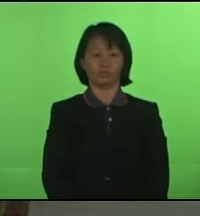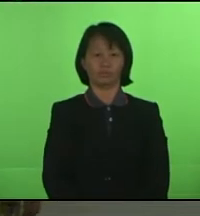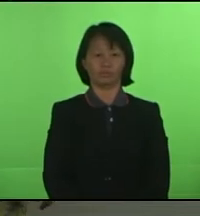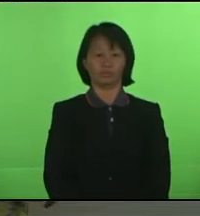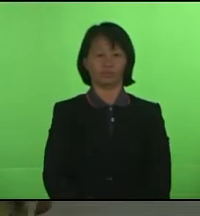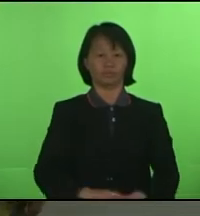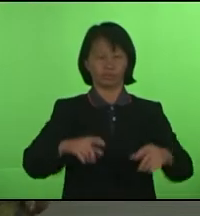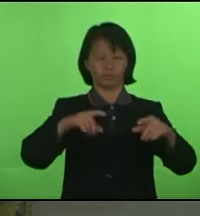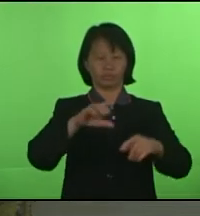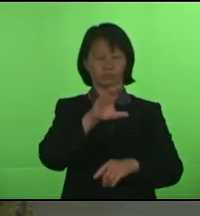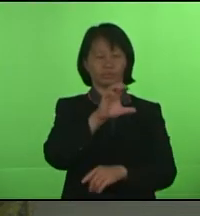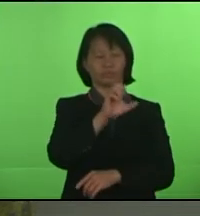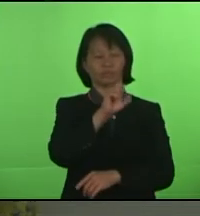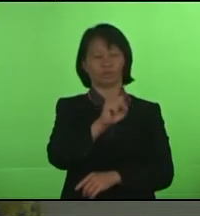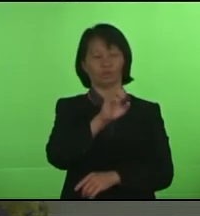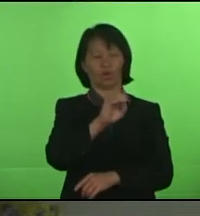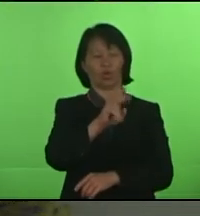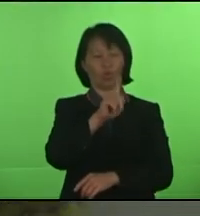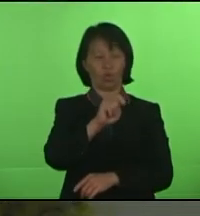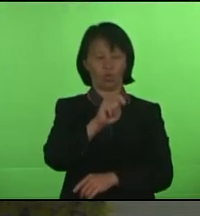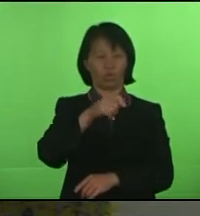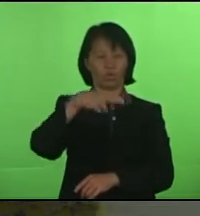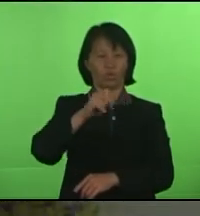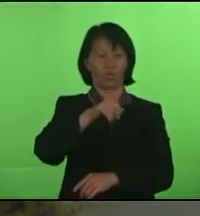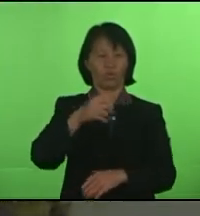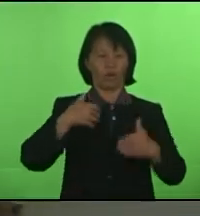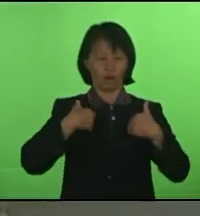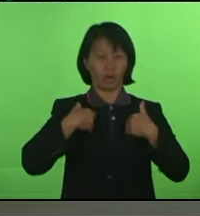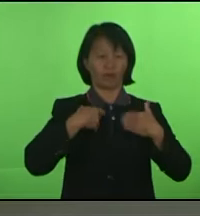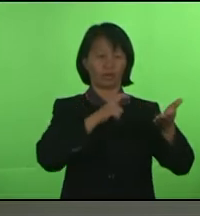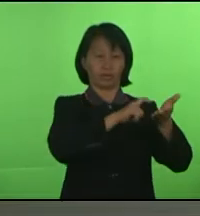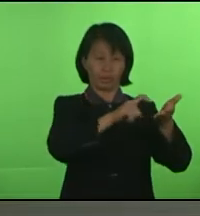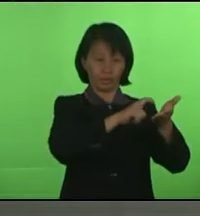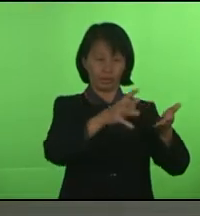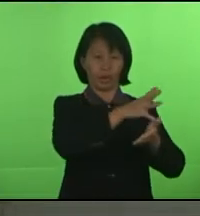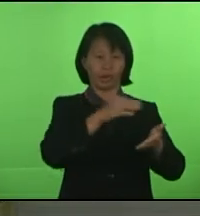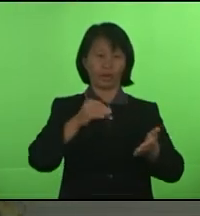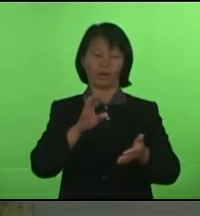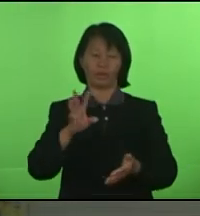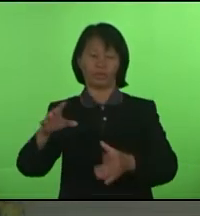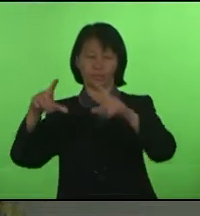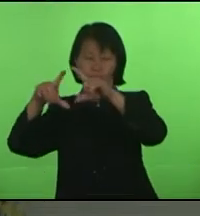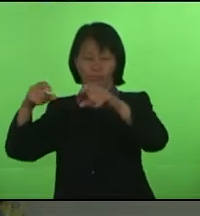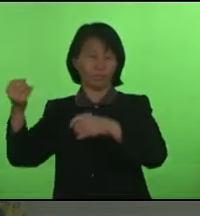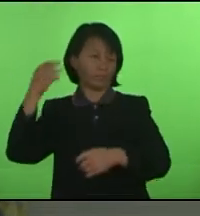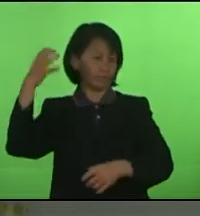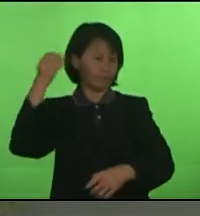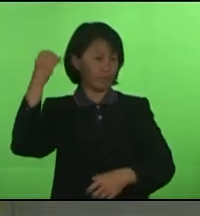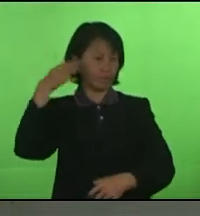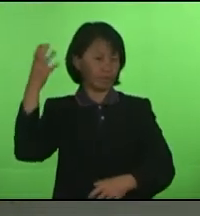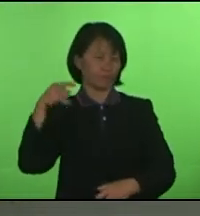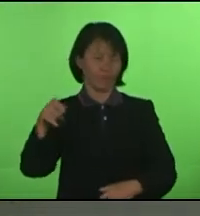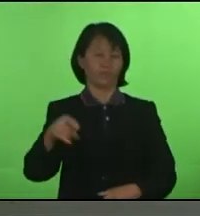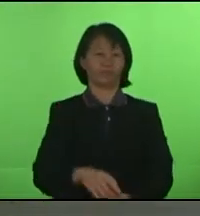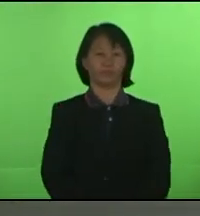okay. Output including the printer and the speaker, all right, and the CPU here, the ROM here will be